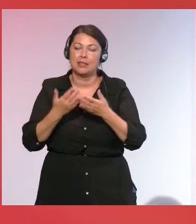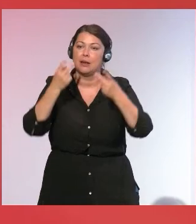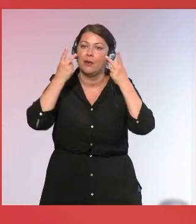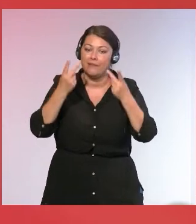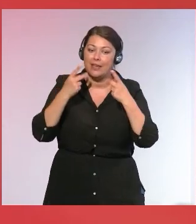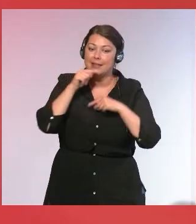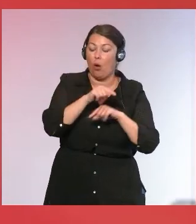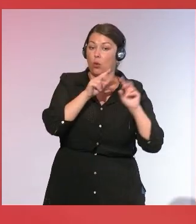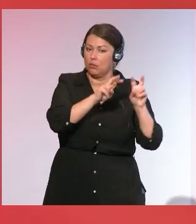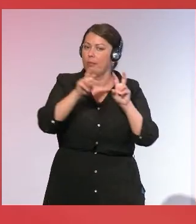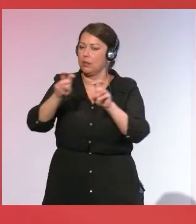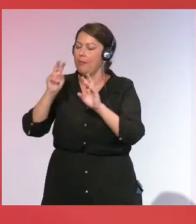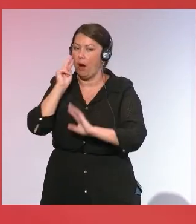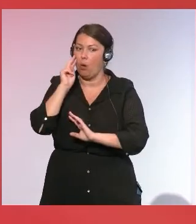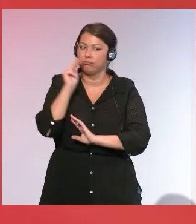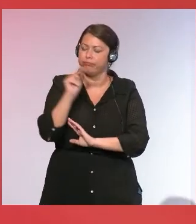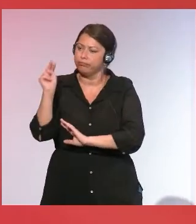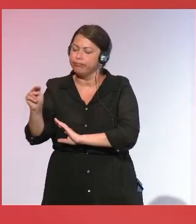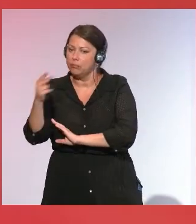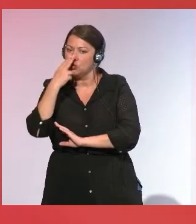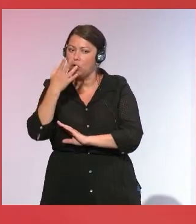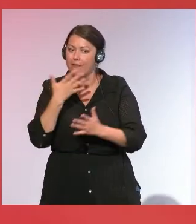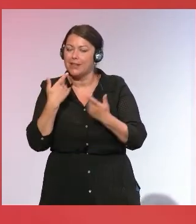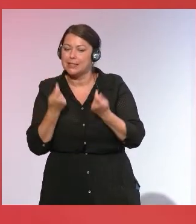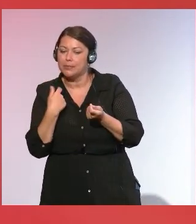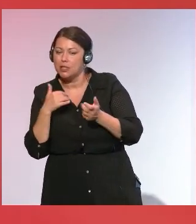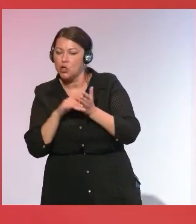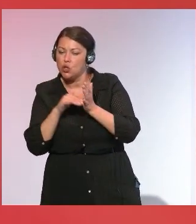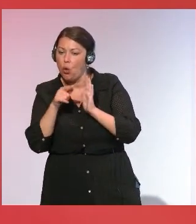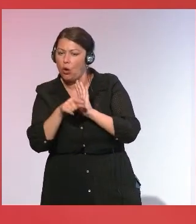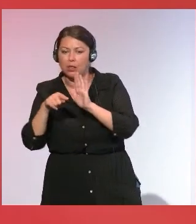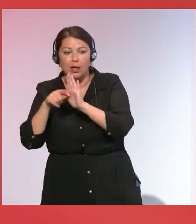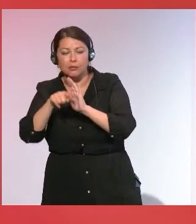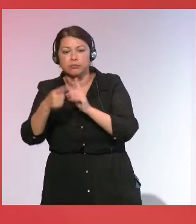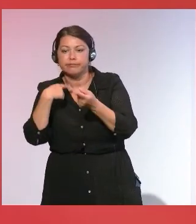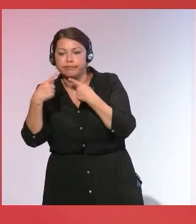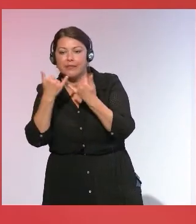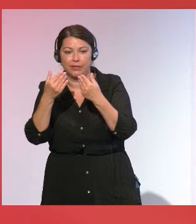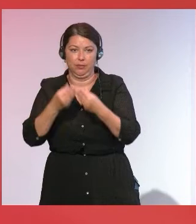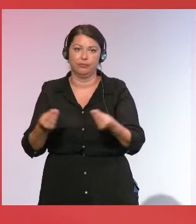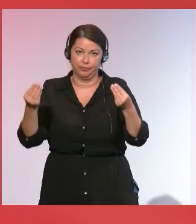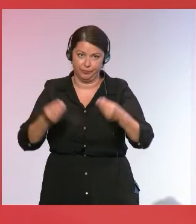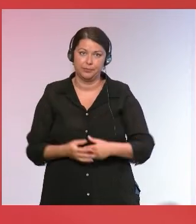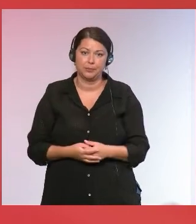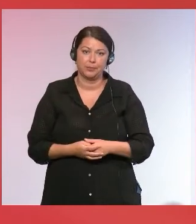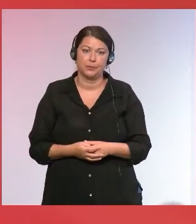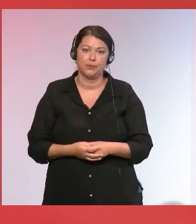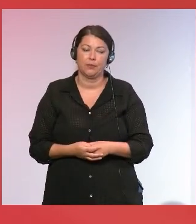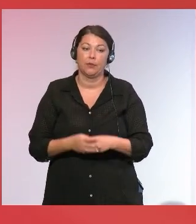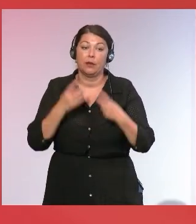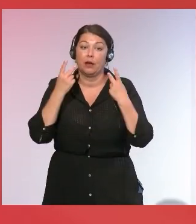can discuss where to site the wind turbines, for example, so that they'll be more in favor of them and not protesting about them